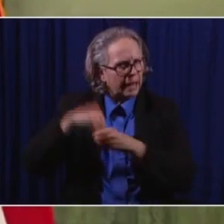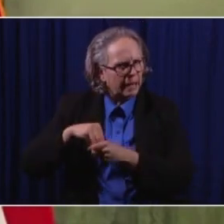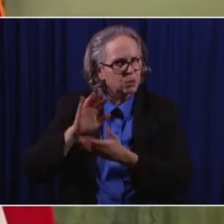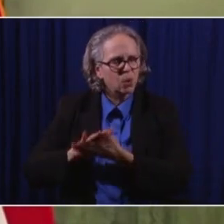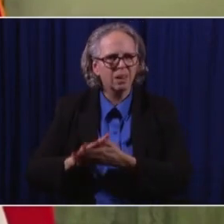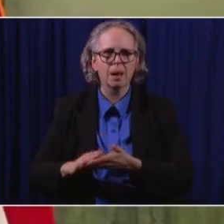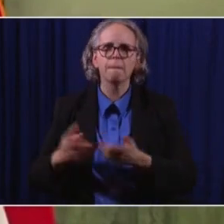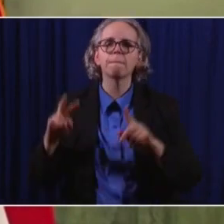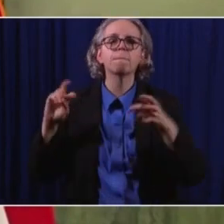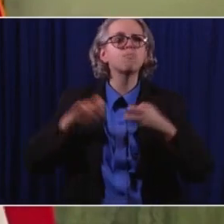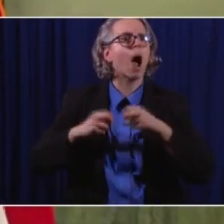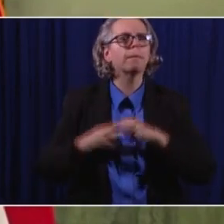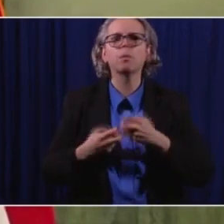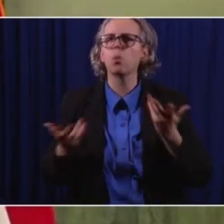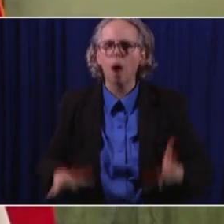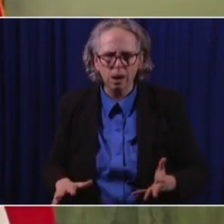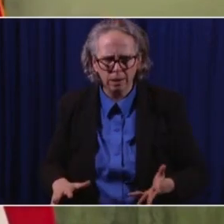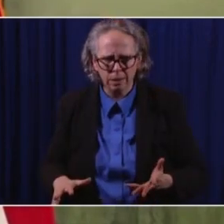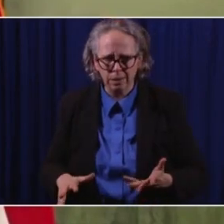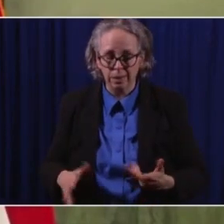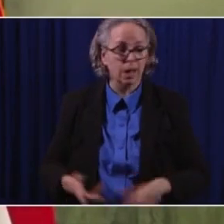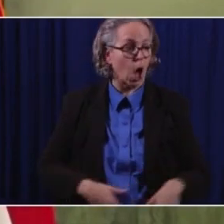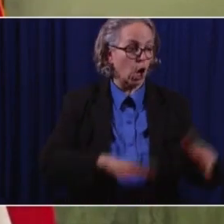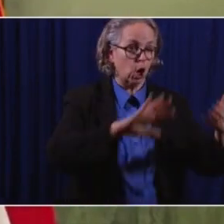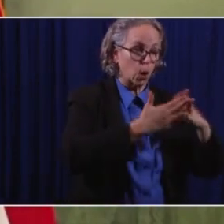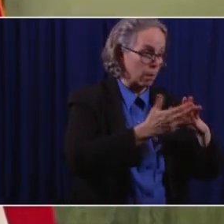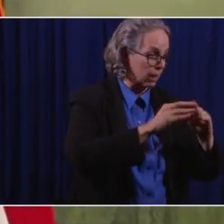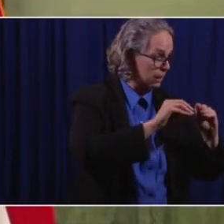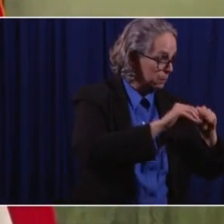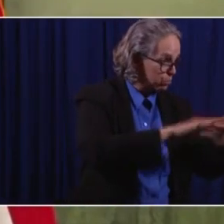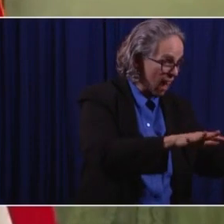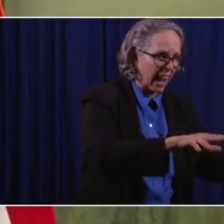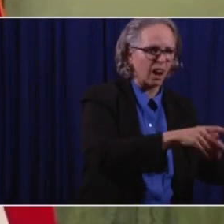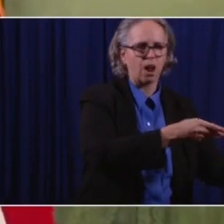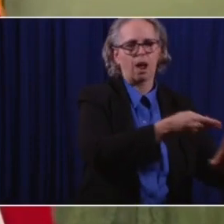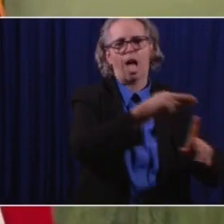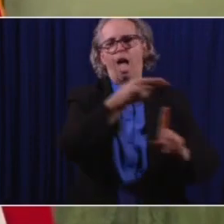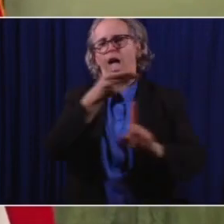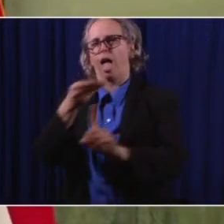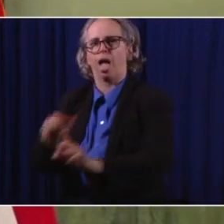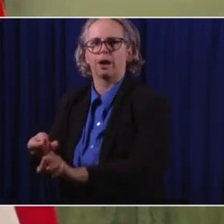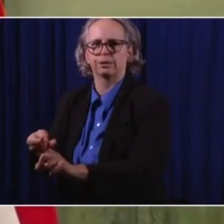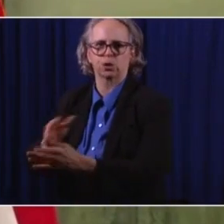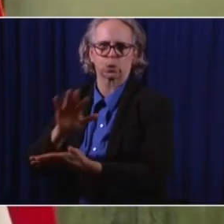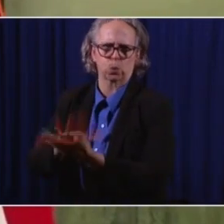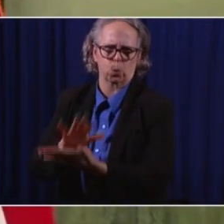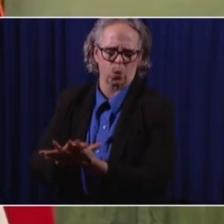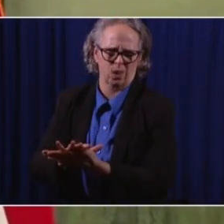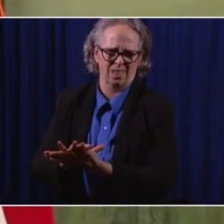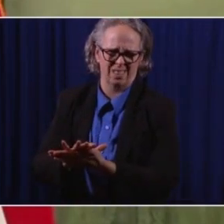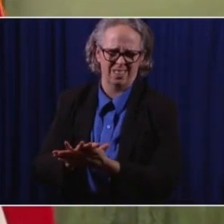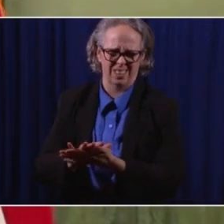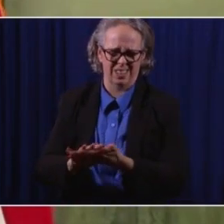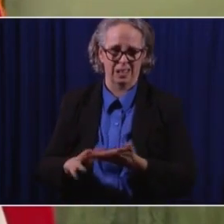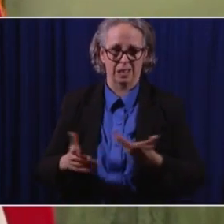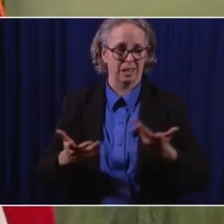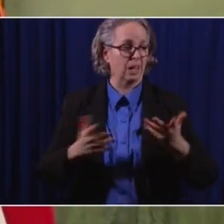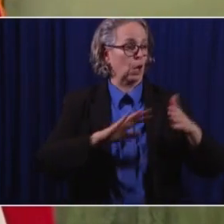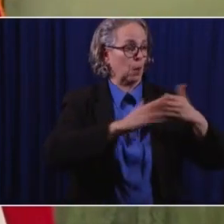a reflection of our communities. And if there is widespread spread in the community, the schools simply have no way of keeping it